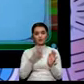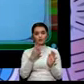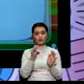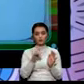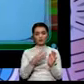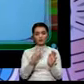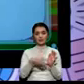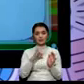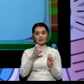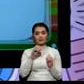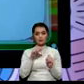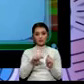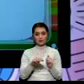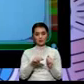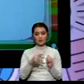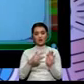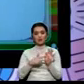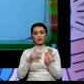84 metr 40 santimetrimiz esa